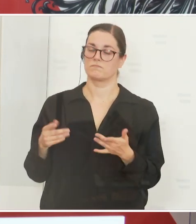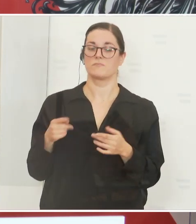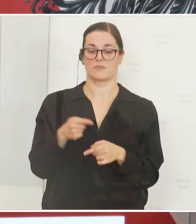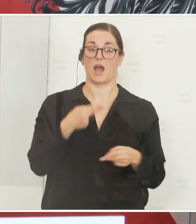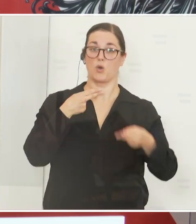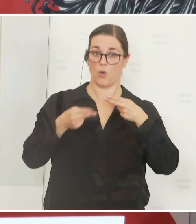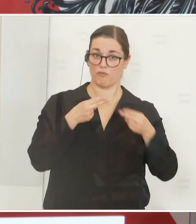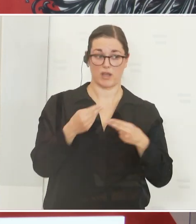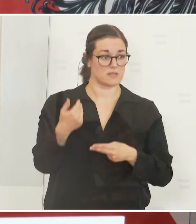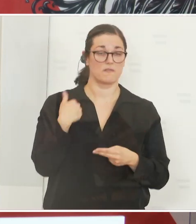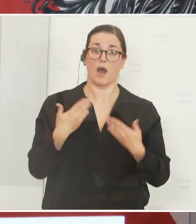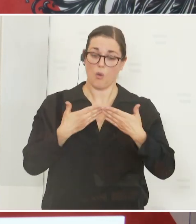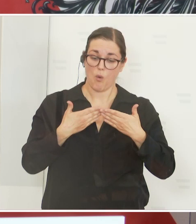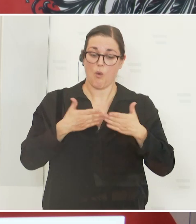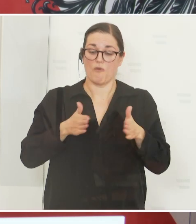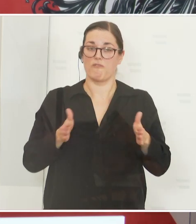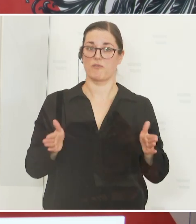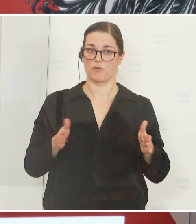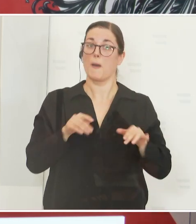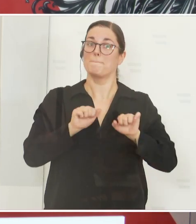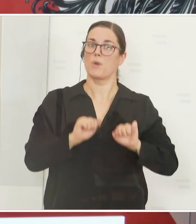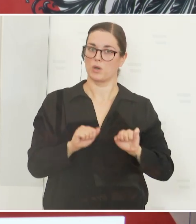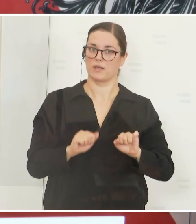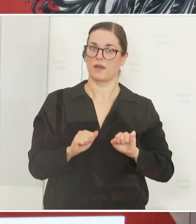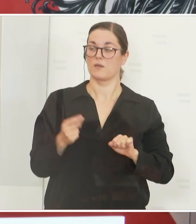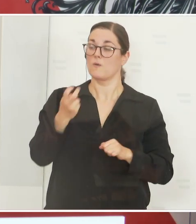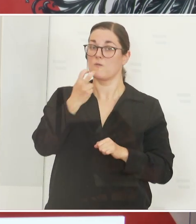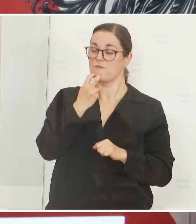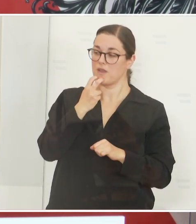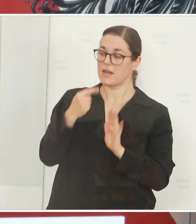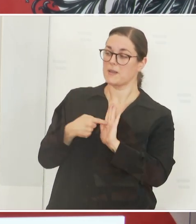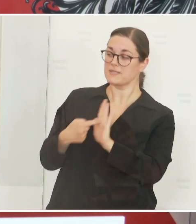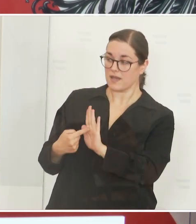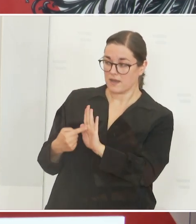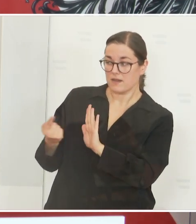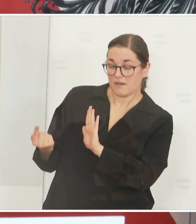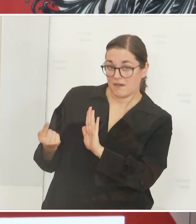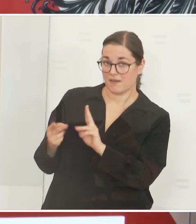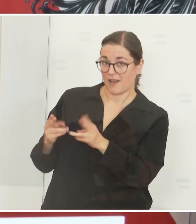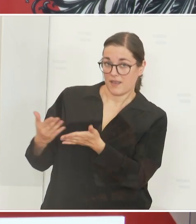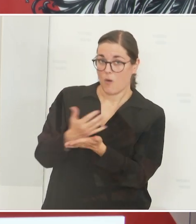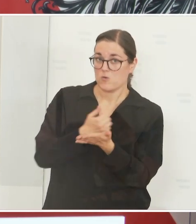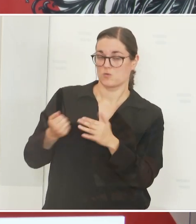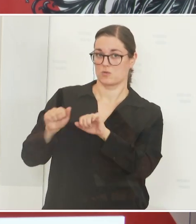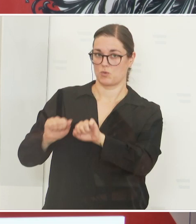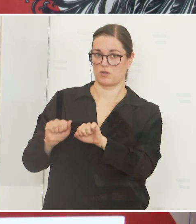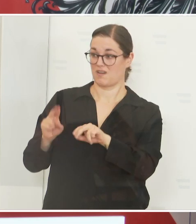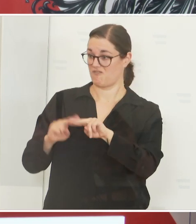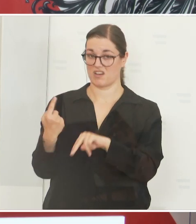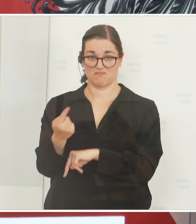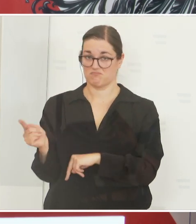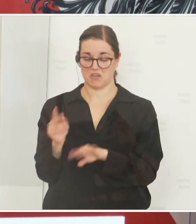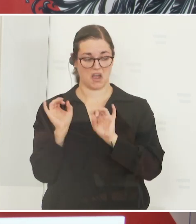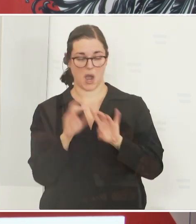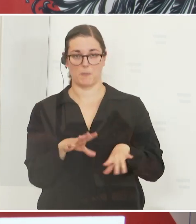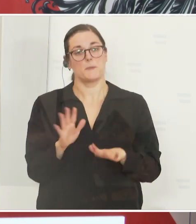an opening, a possibility. And we wanted them to seize this possibility. If they don't, it's up to them. But I believe we